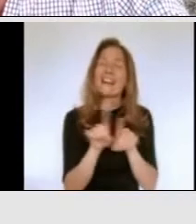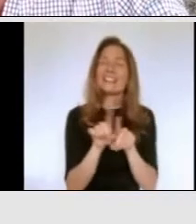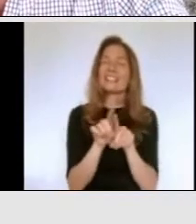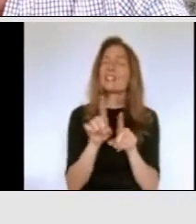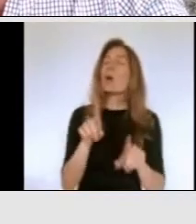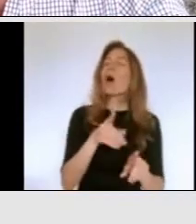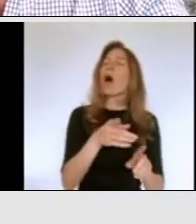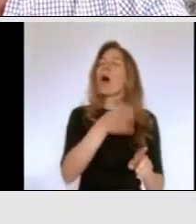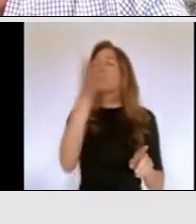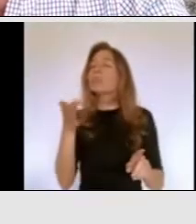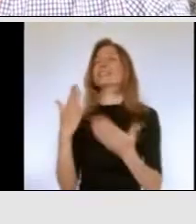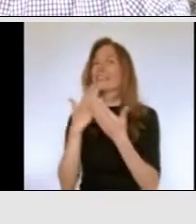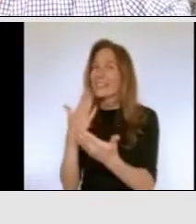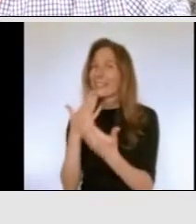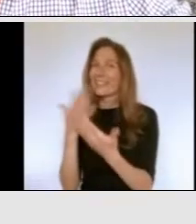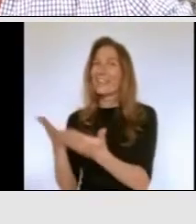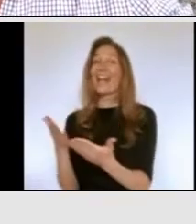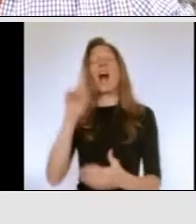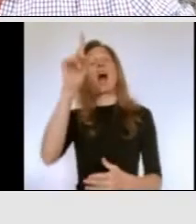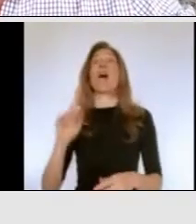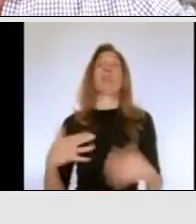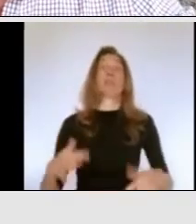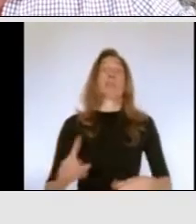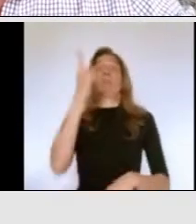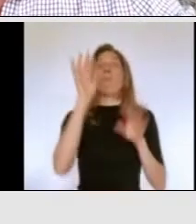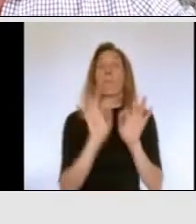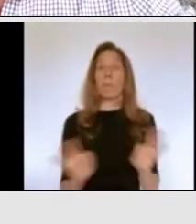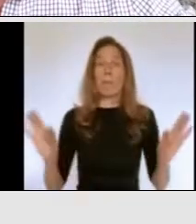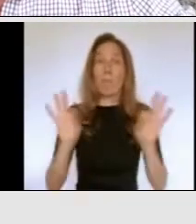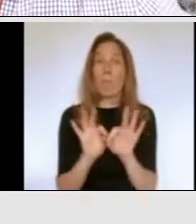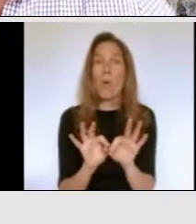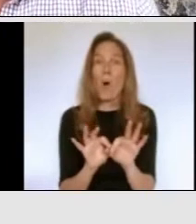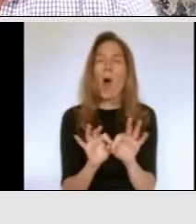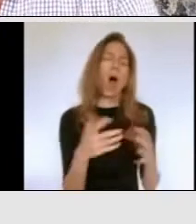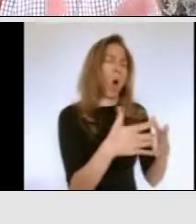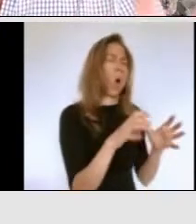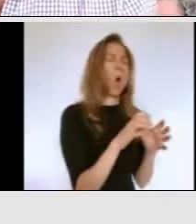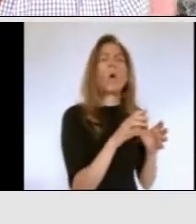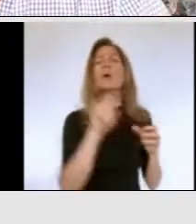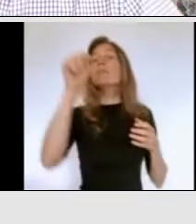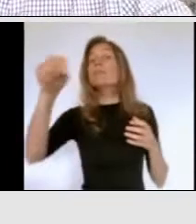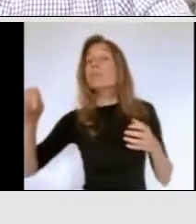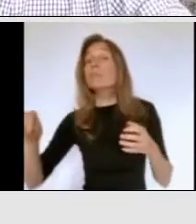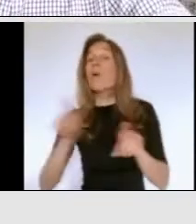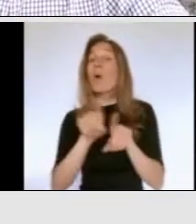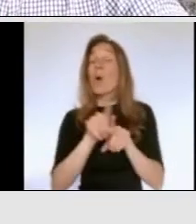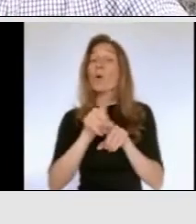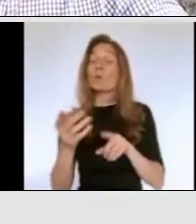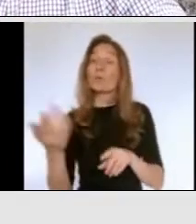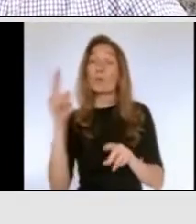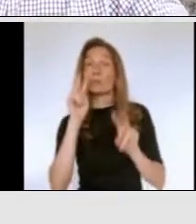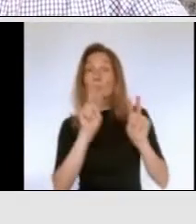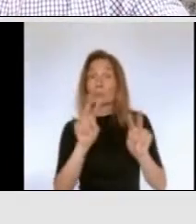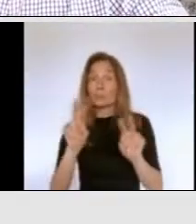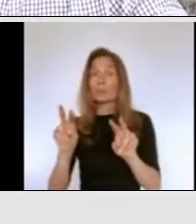hearing others on this webinar, and then perhaps most importantly, in terms of others from outside the consortium